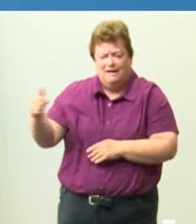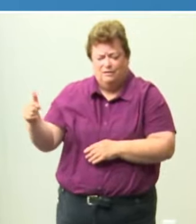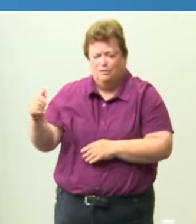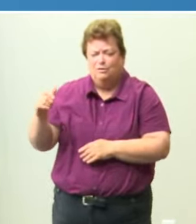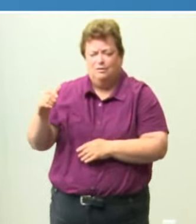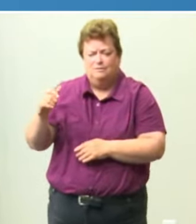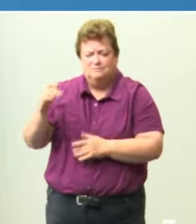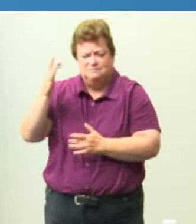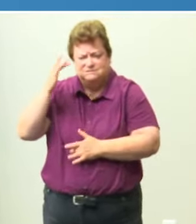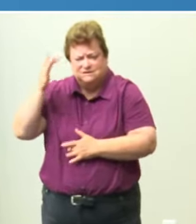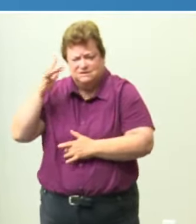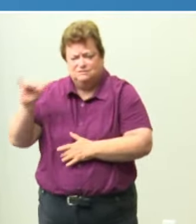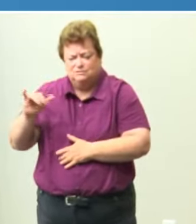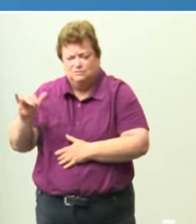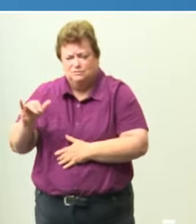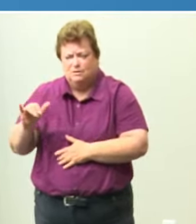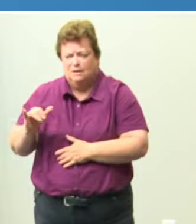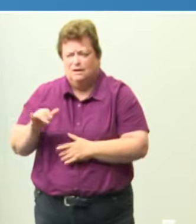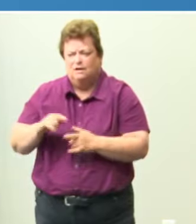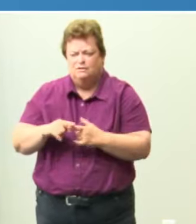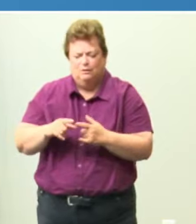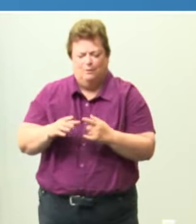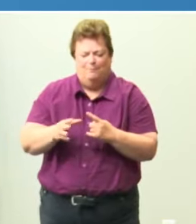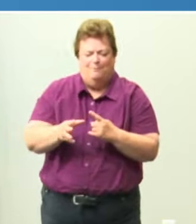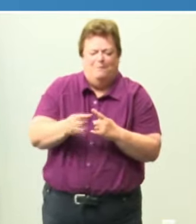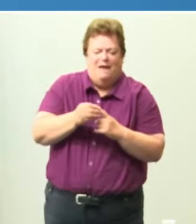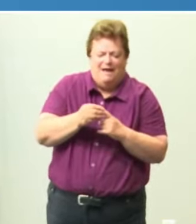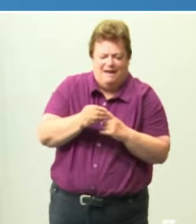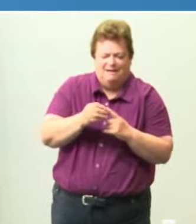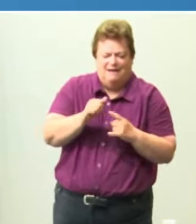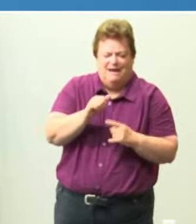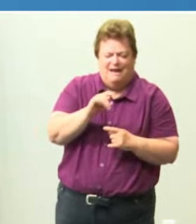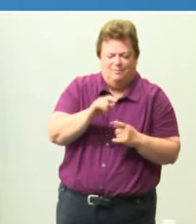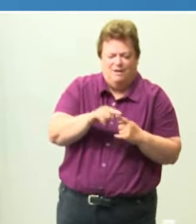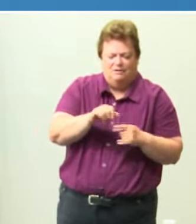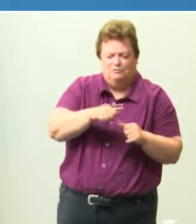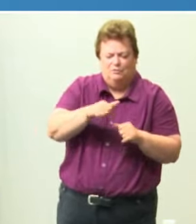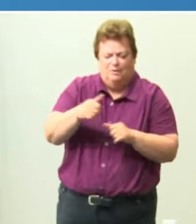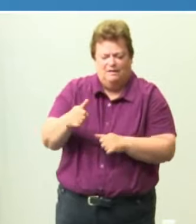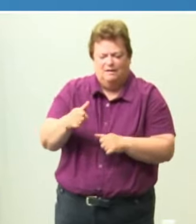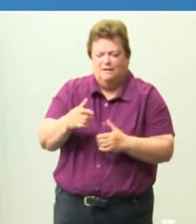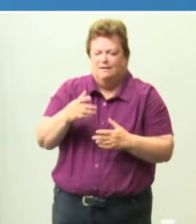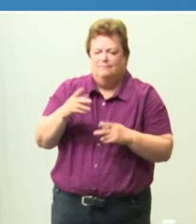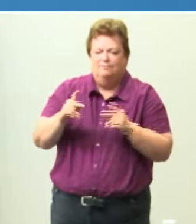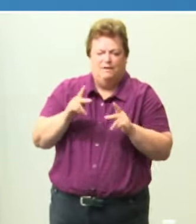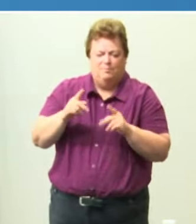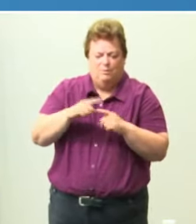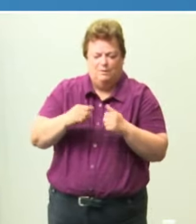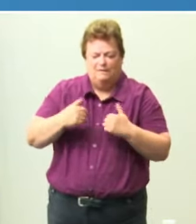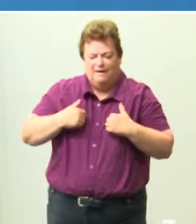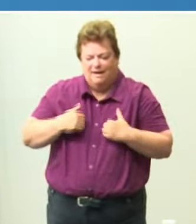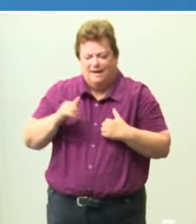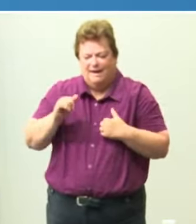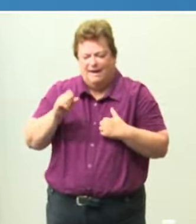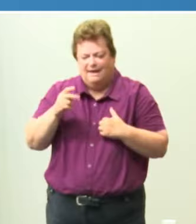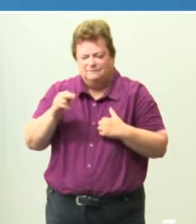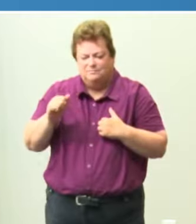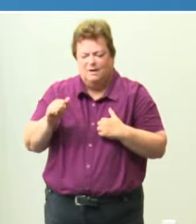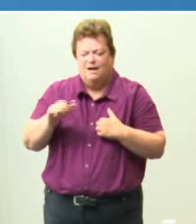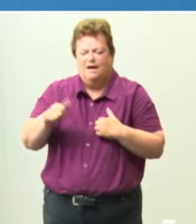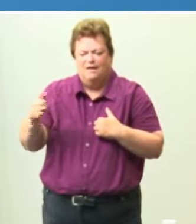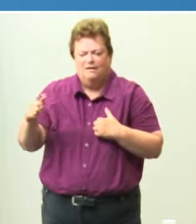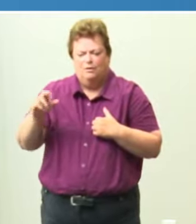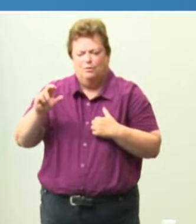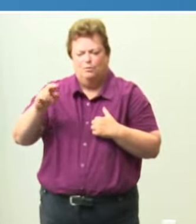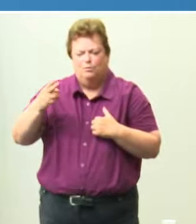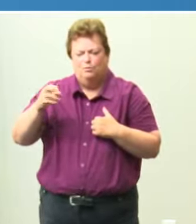disease, binding antibodies to certain proteins that cause other problems for patients with asthma, rheumatological conditions, all those kind of things.